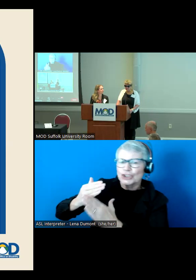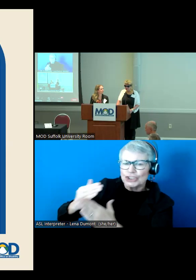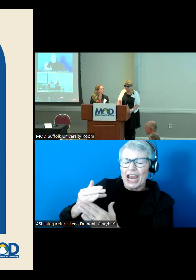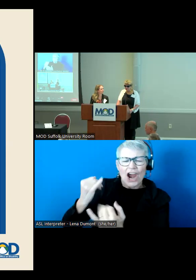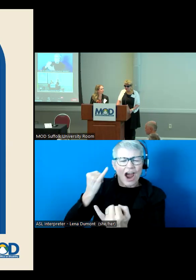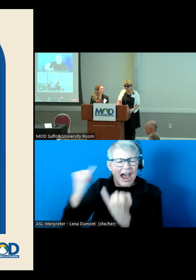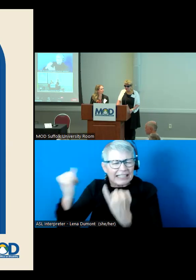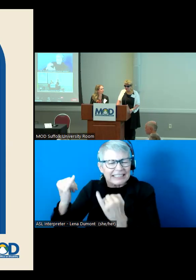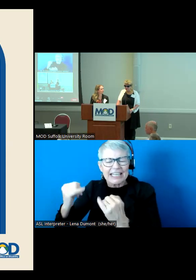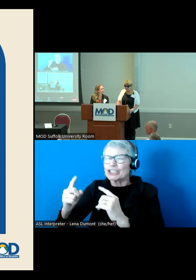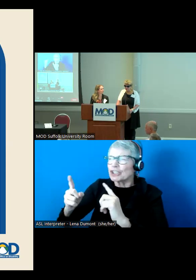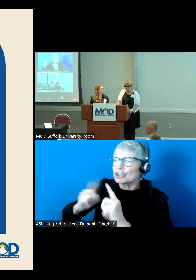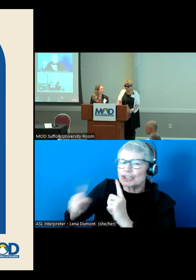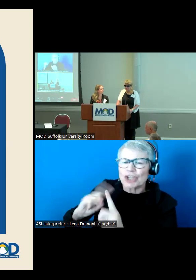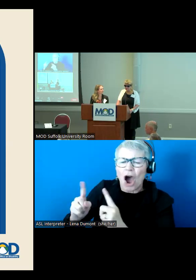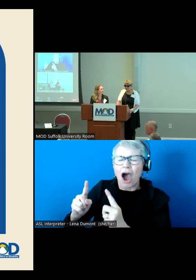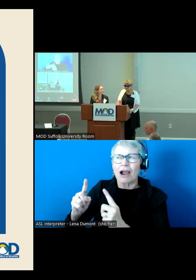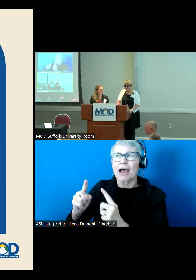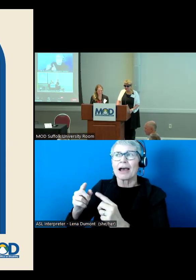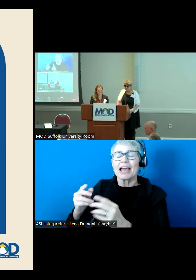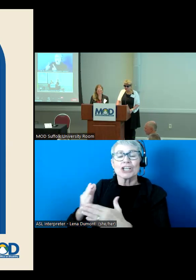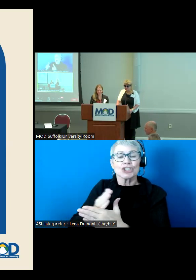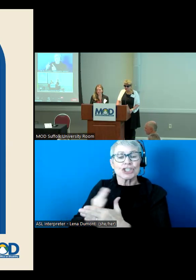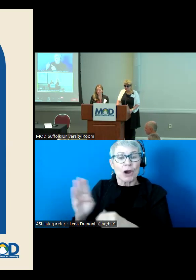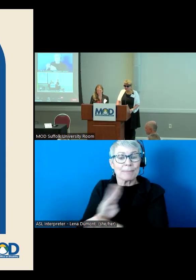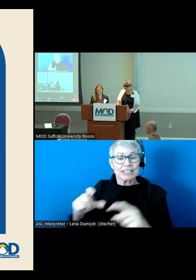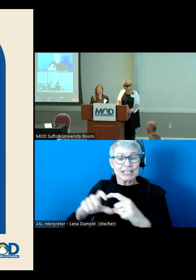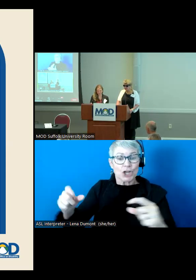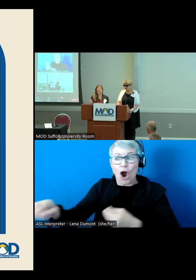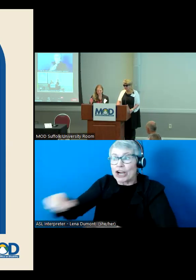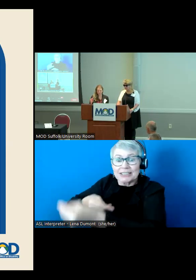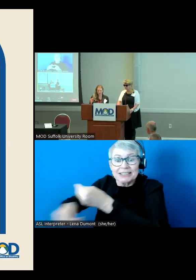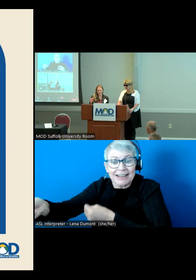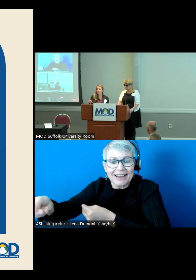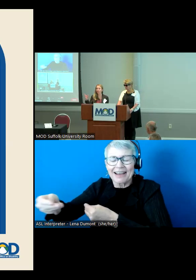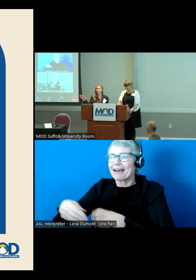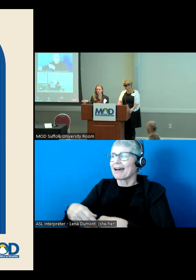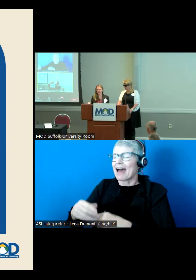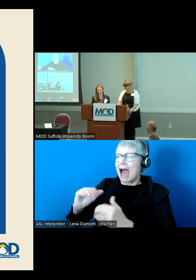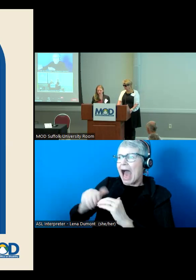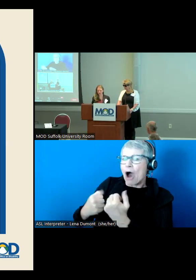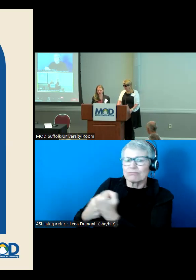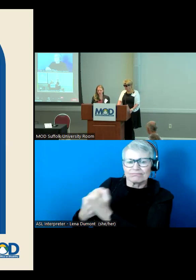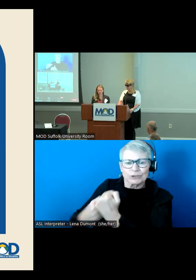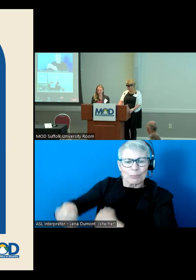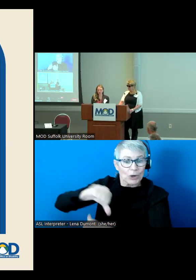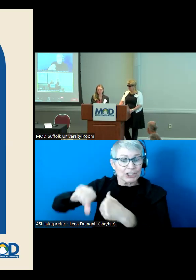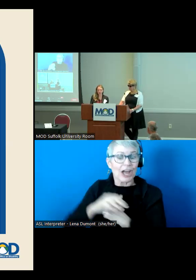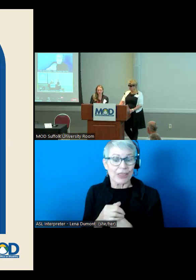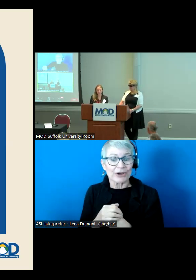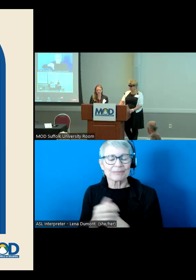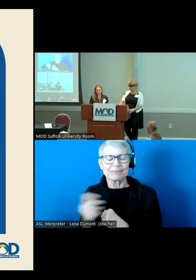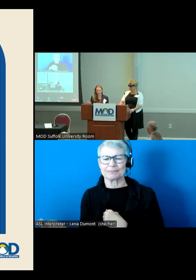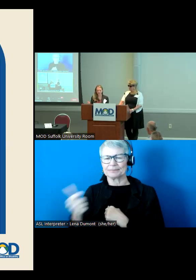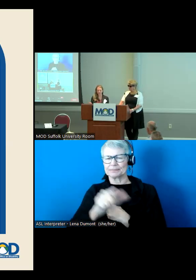begin talking about collaboration, share business cards. So thank you. That was great. So now that you've introduced yourselves to each